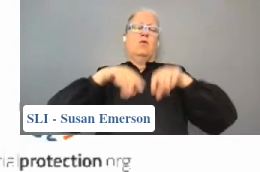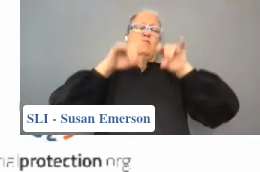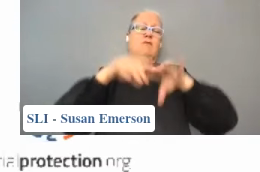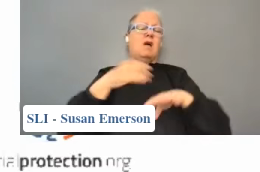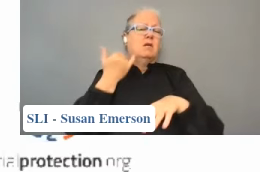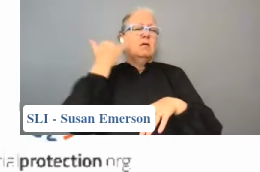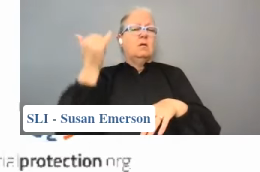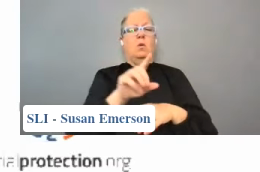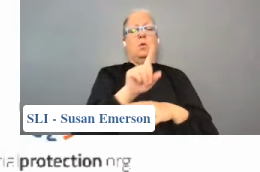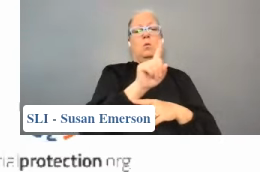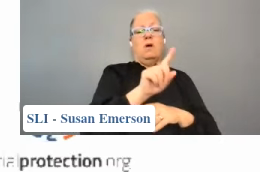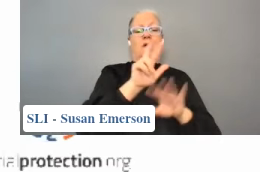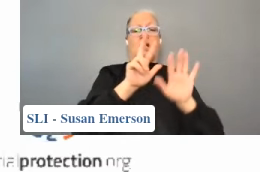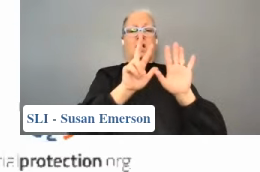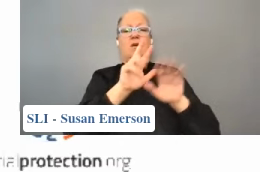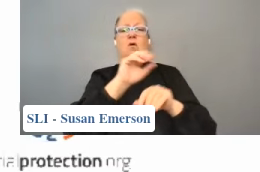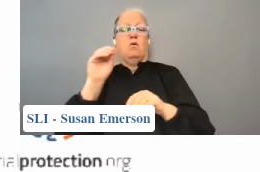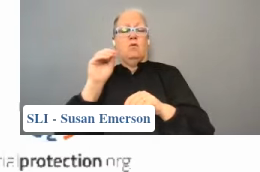in your country.